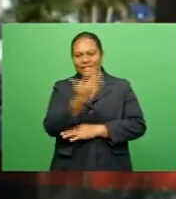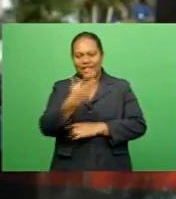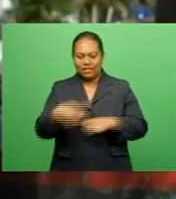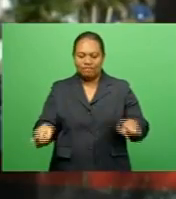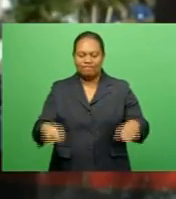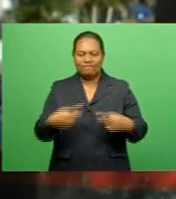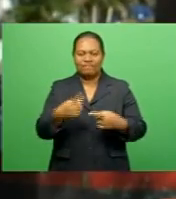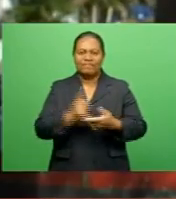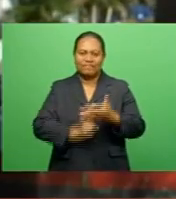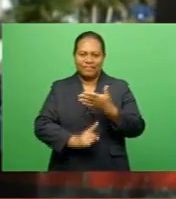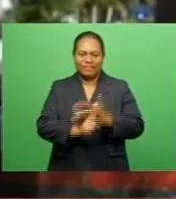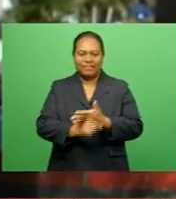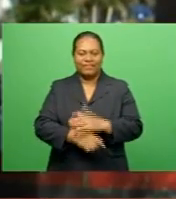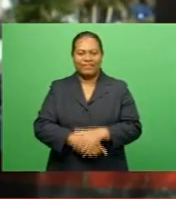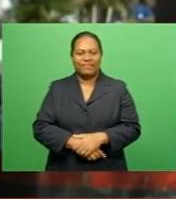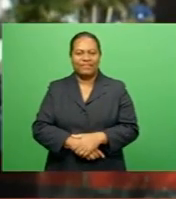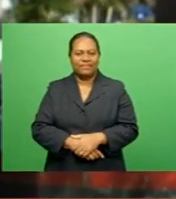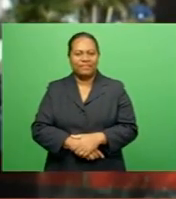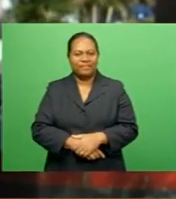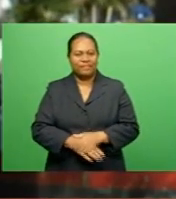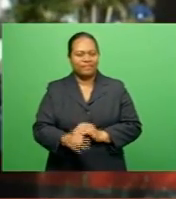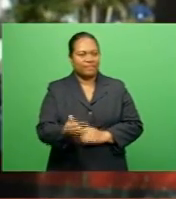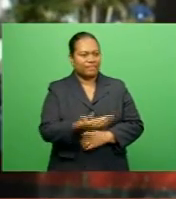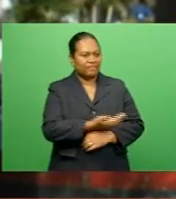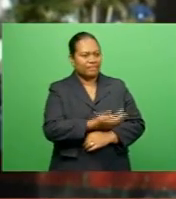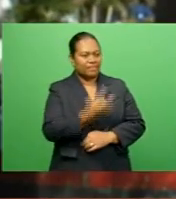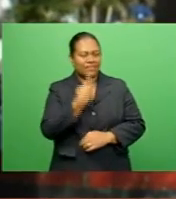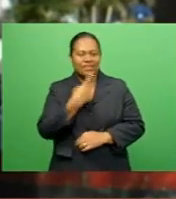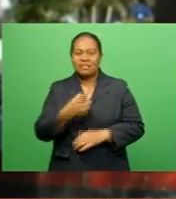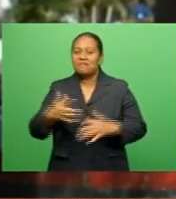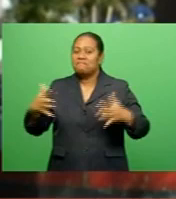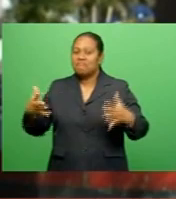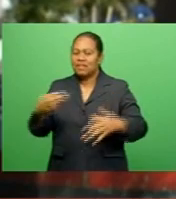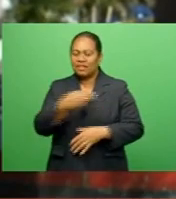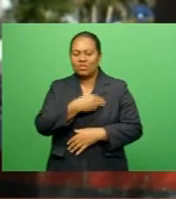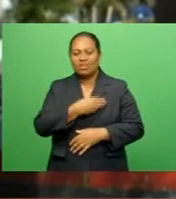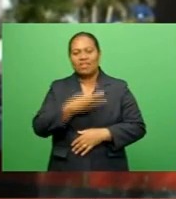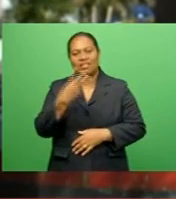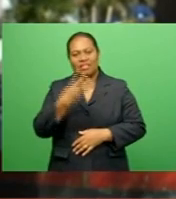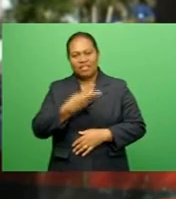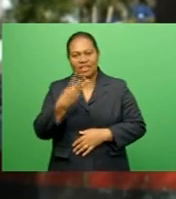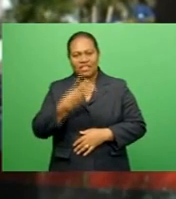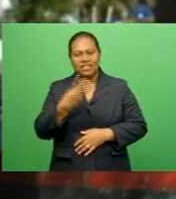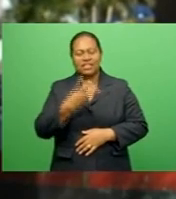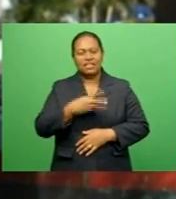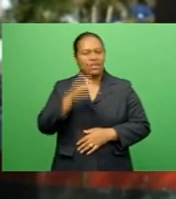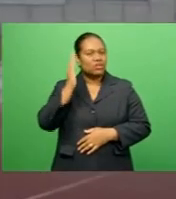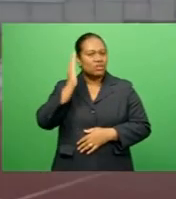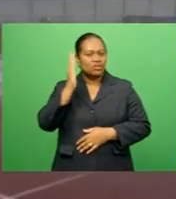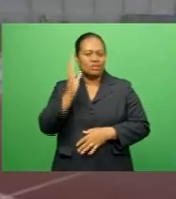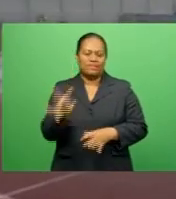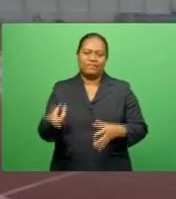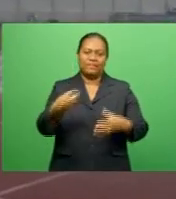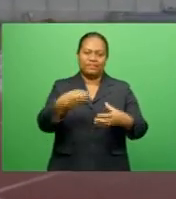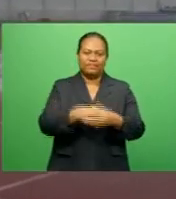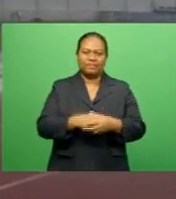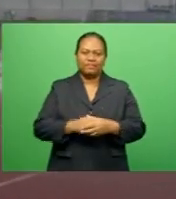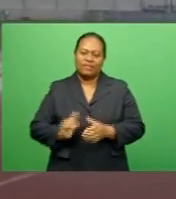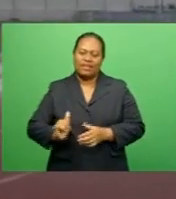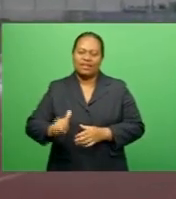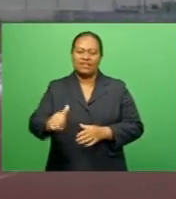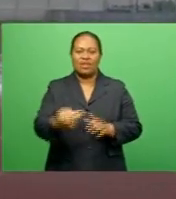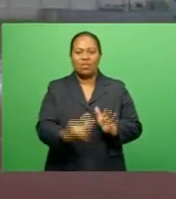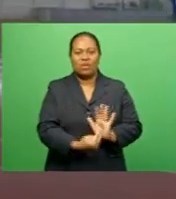to. Lautoka Zone will be one of the biggest zones, 13 schools. This year we have 2 new schools joining us, Yasawa North